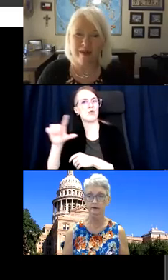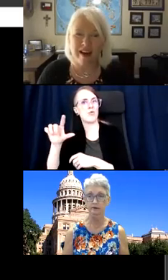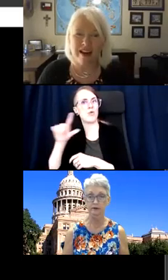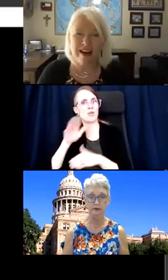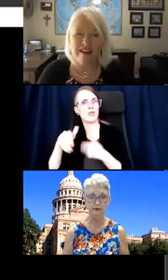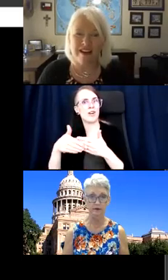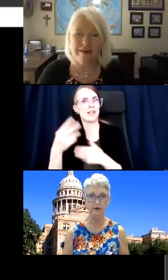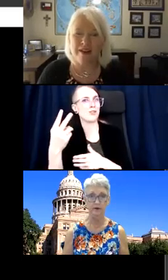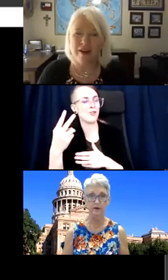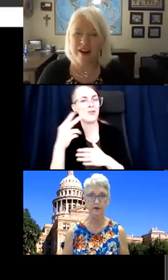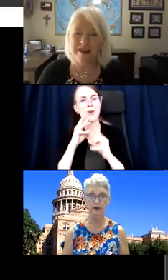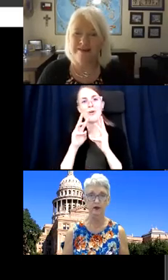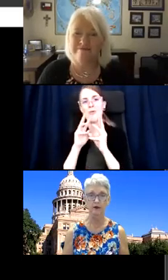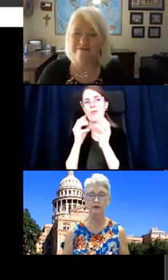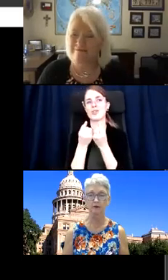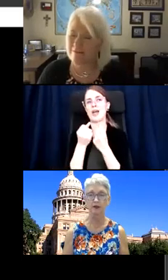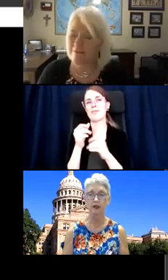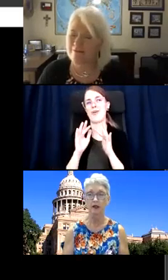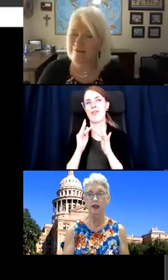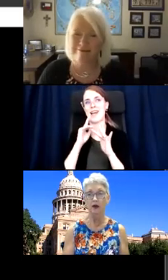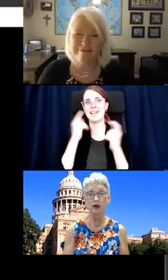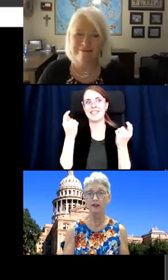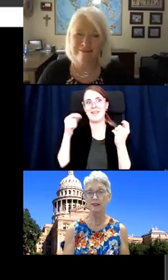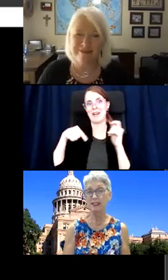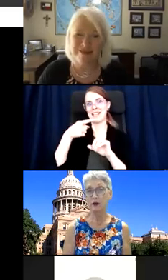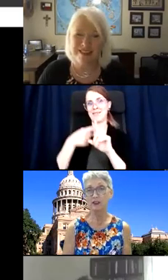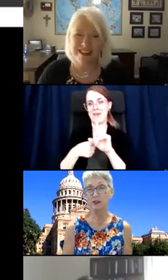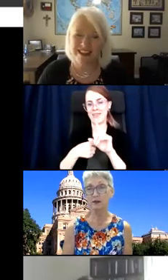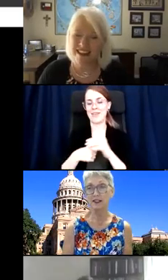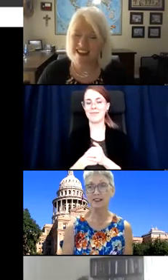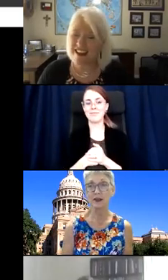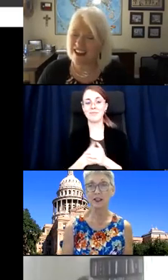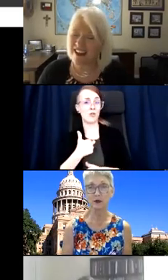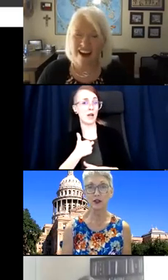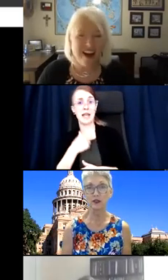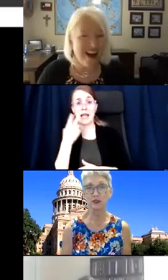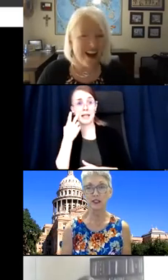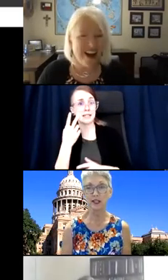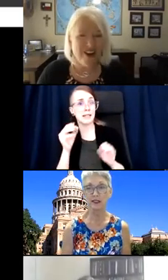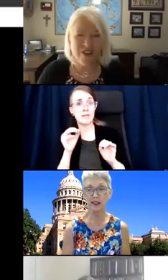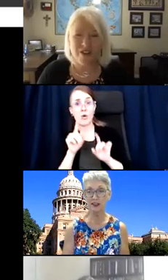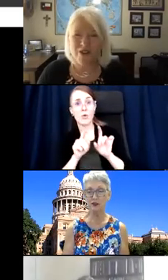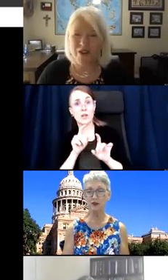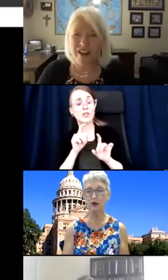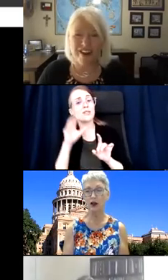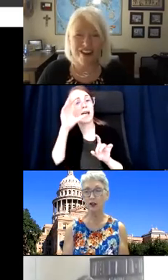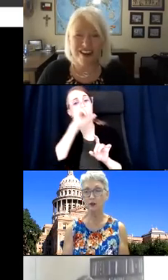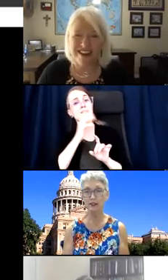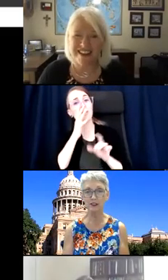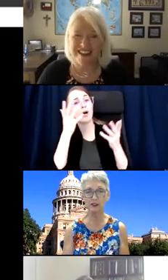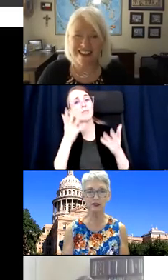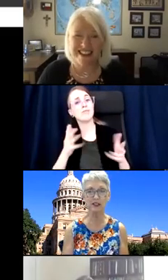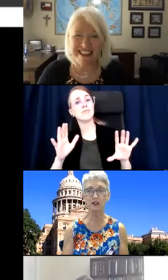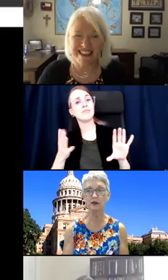up, celebrating this month for us. Well, I don't see any questions, Melinda, so I guess we'll close for today. Thank you to all